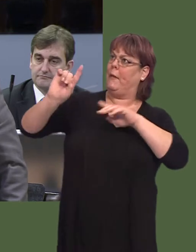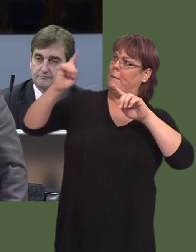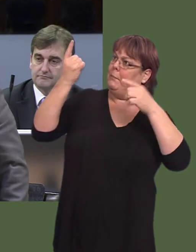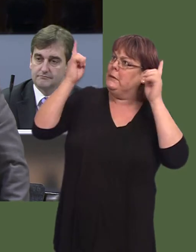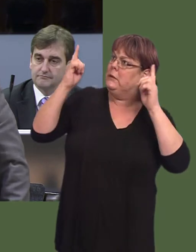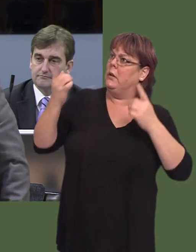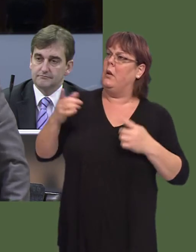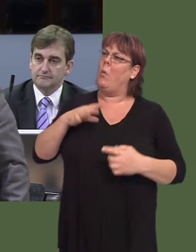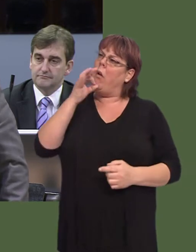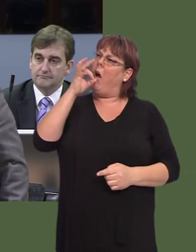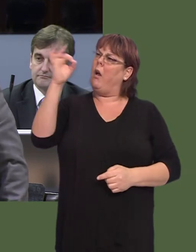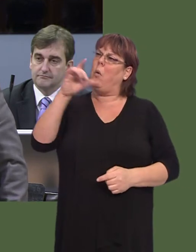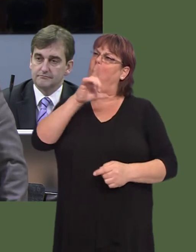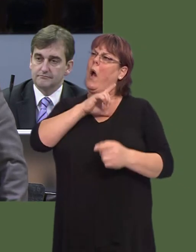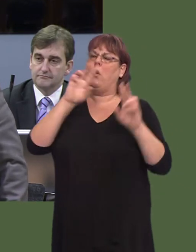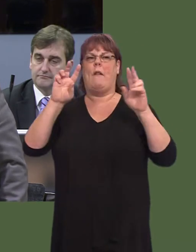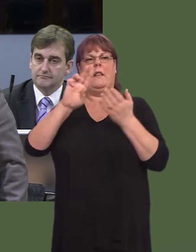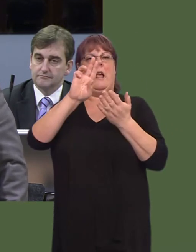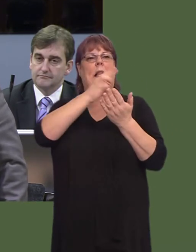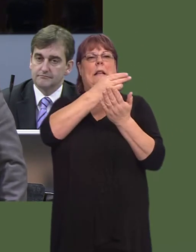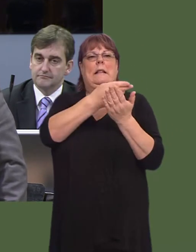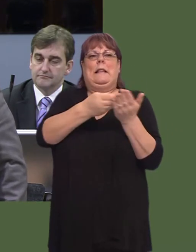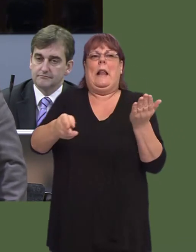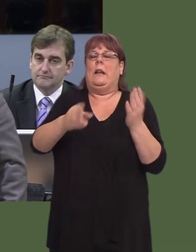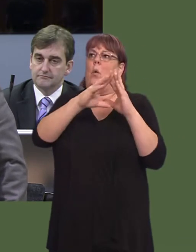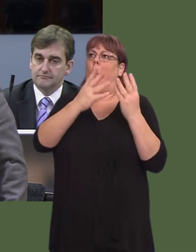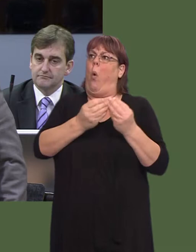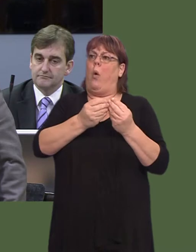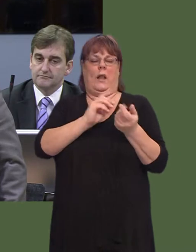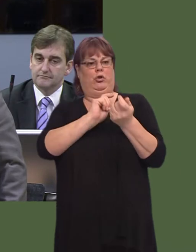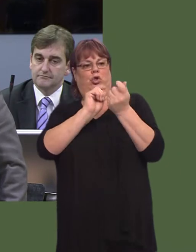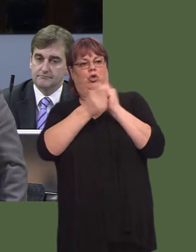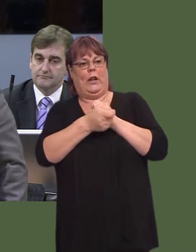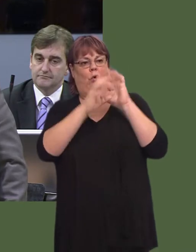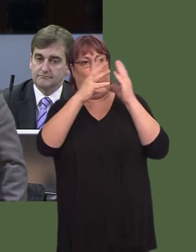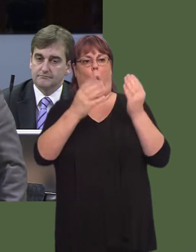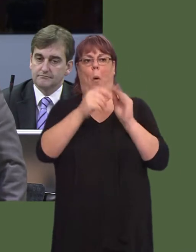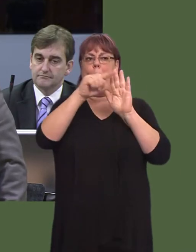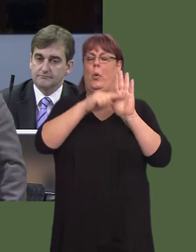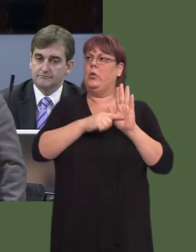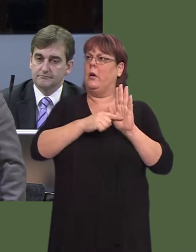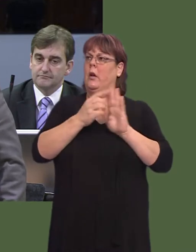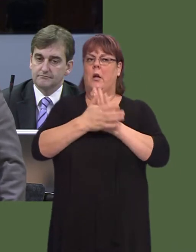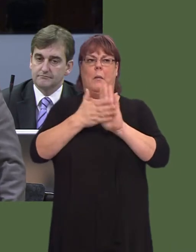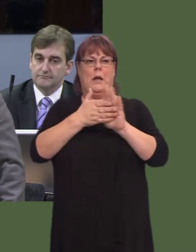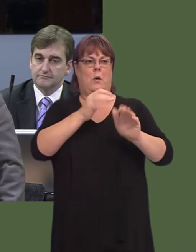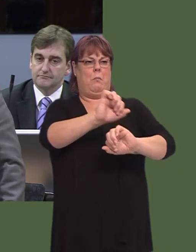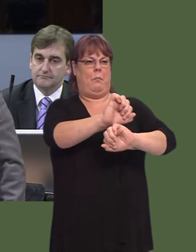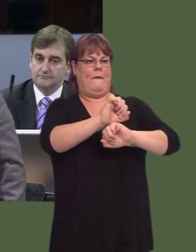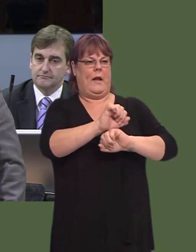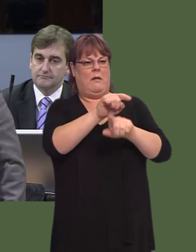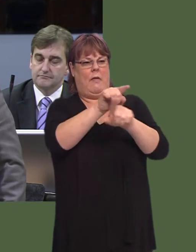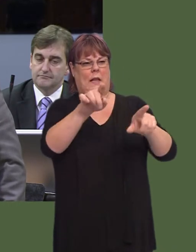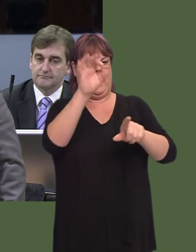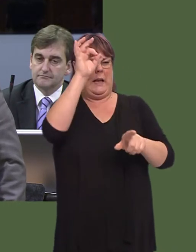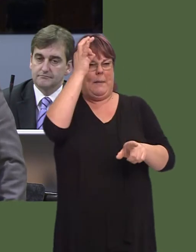to enlarge why you have put that delete all motion down that will prevent the very committee that is charged